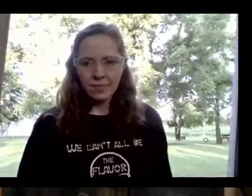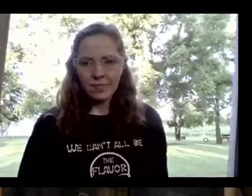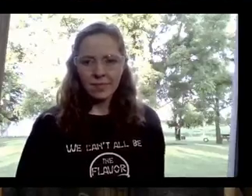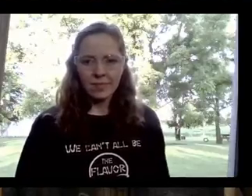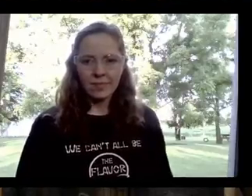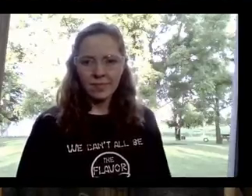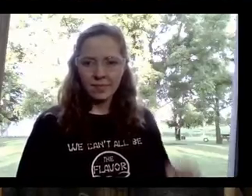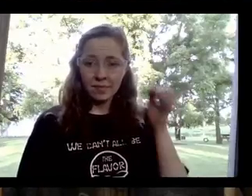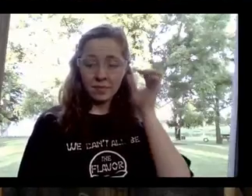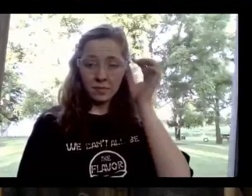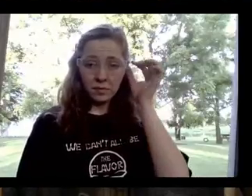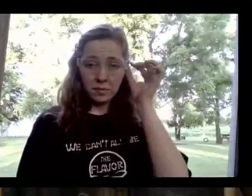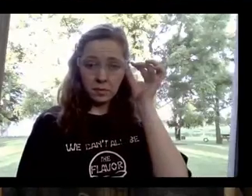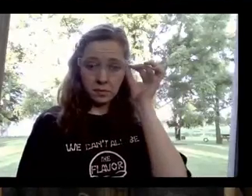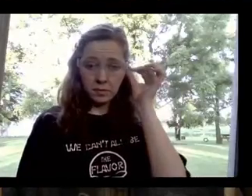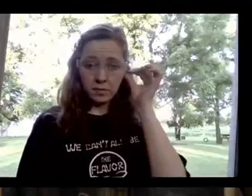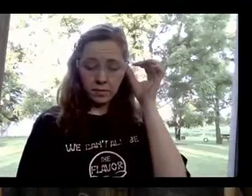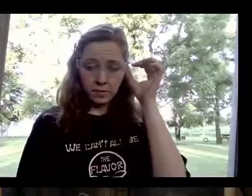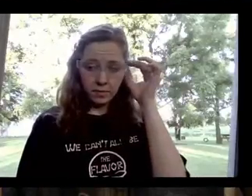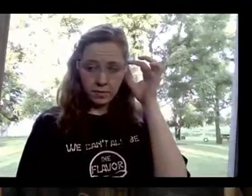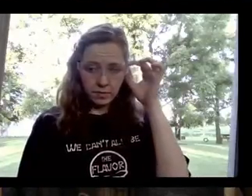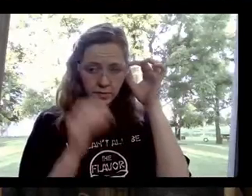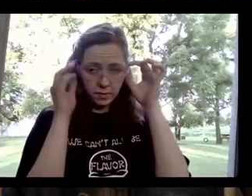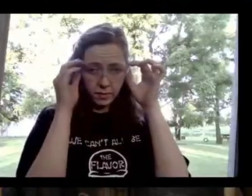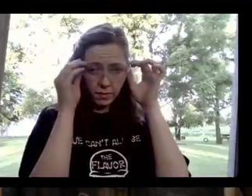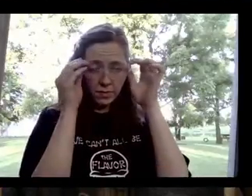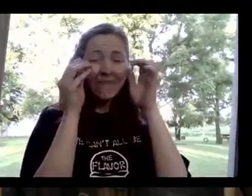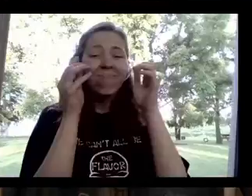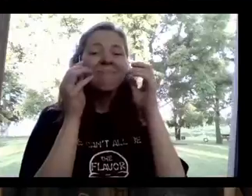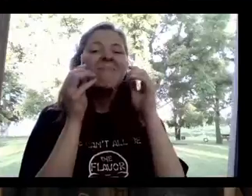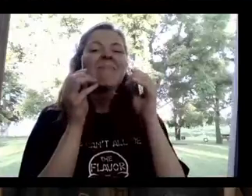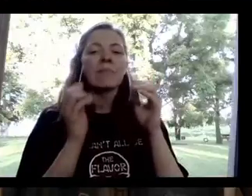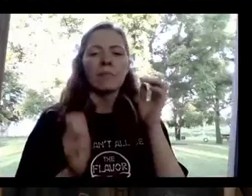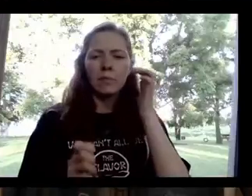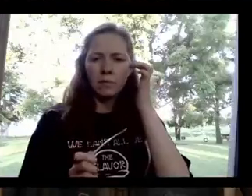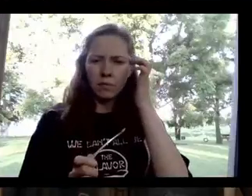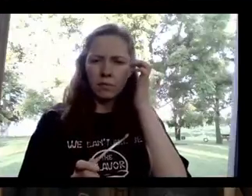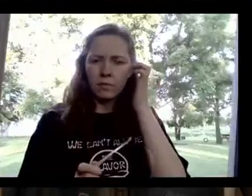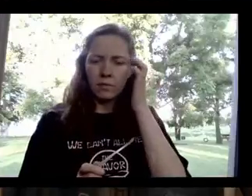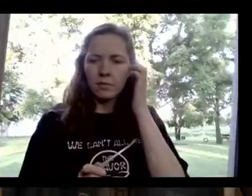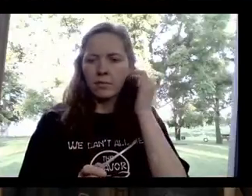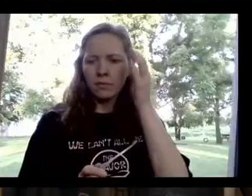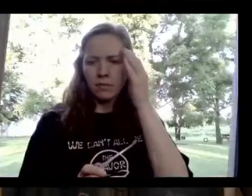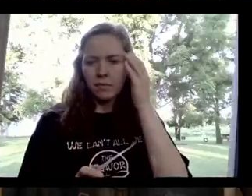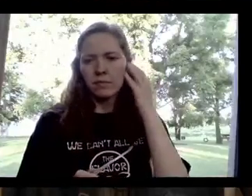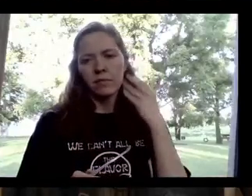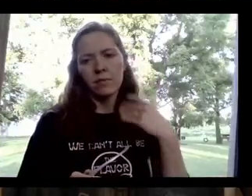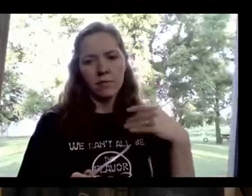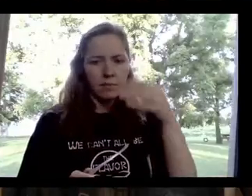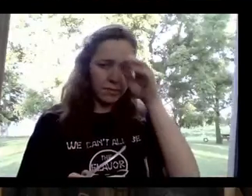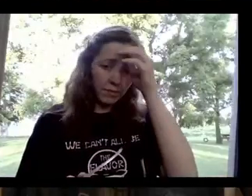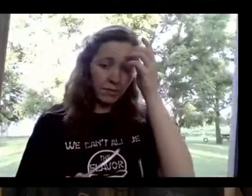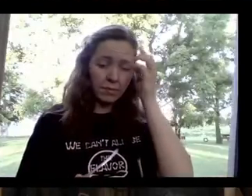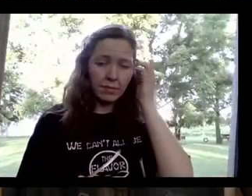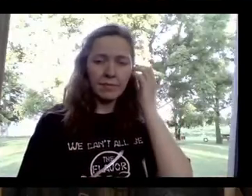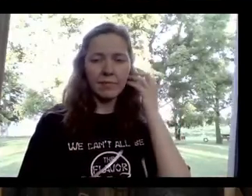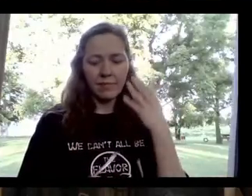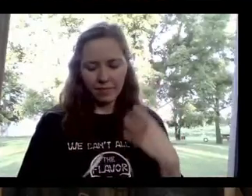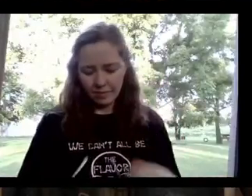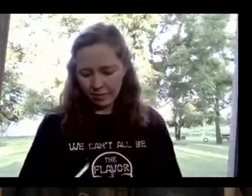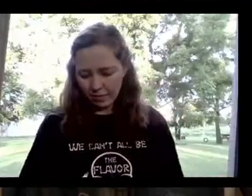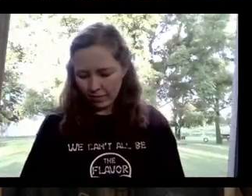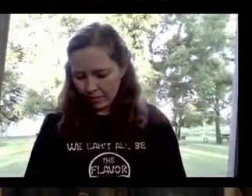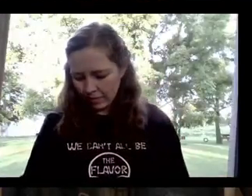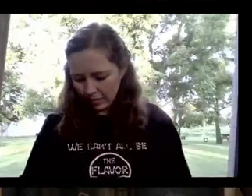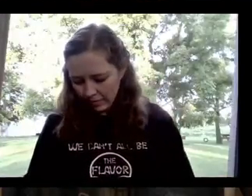Most of the time, not that much. A good 20 pounds or so, 20 or 30 pounds would last you all day for small work and